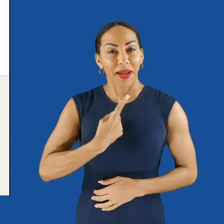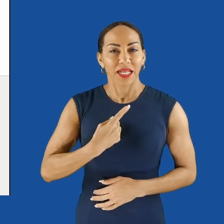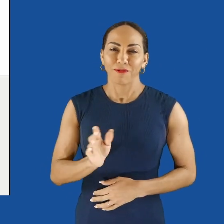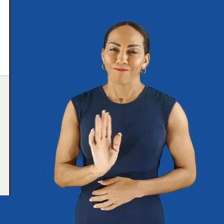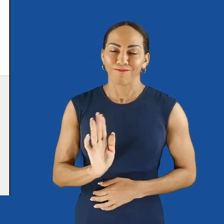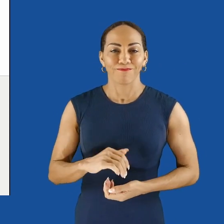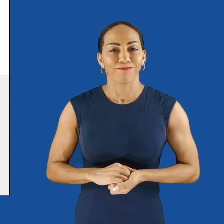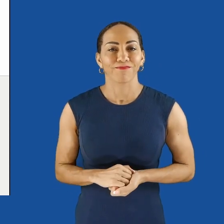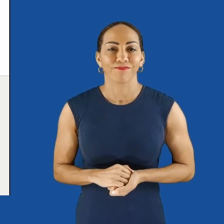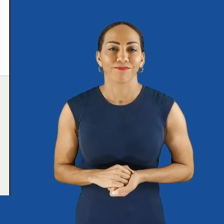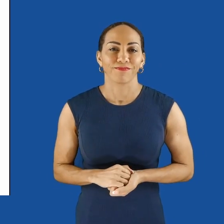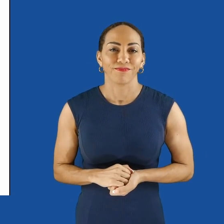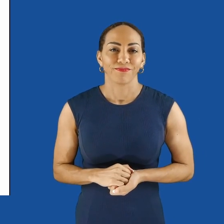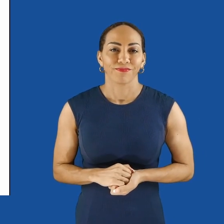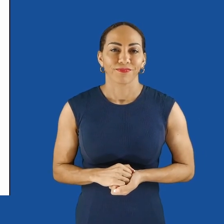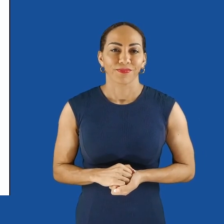civil servant.